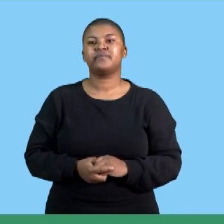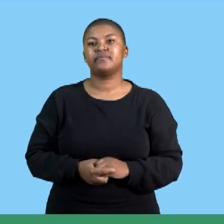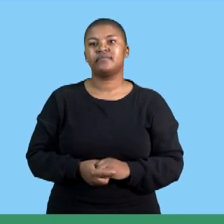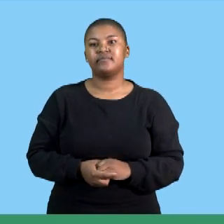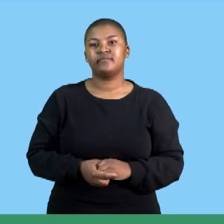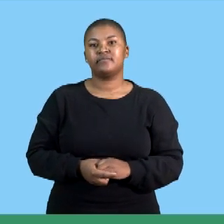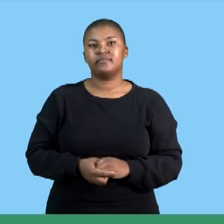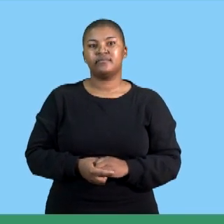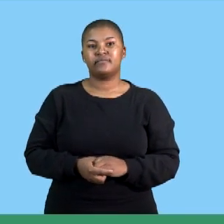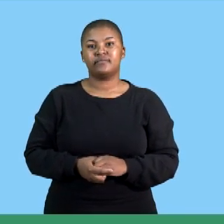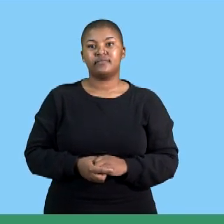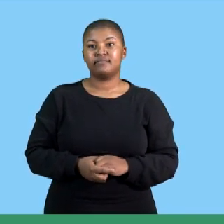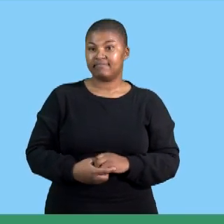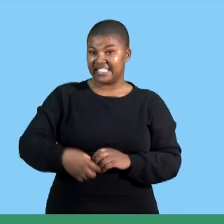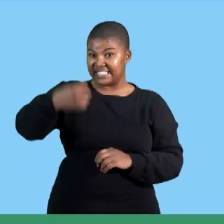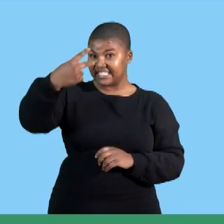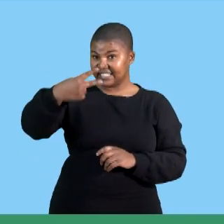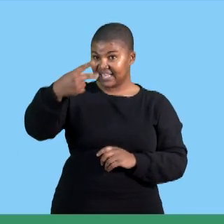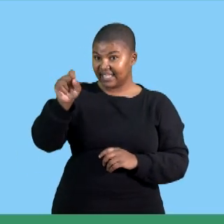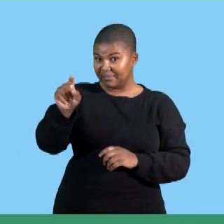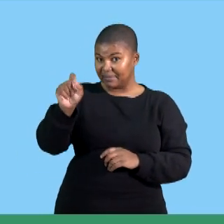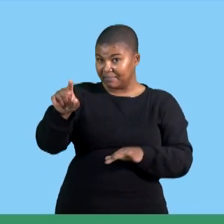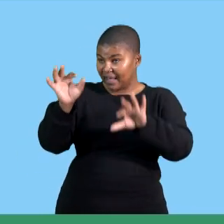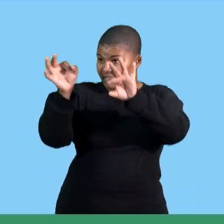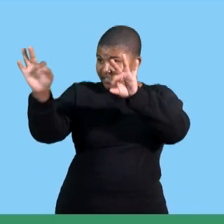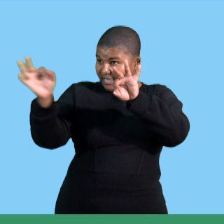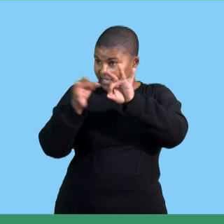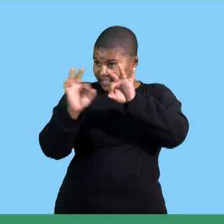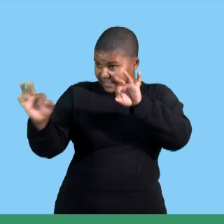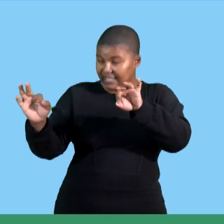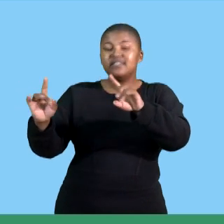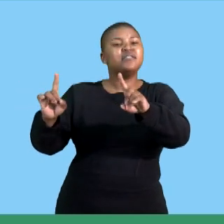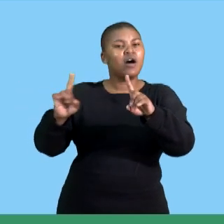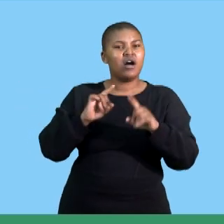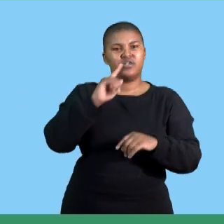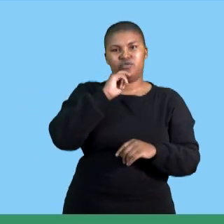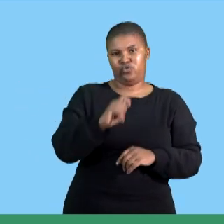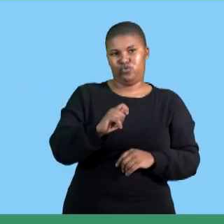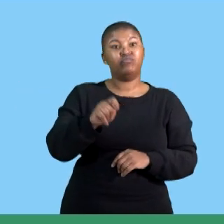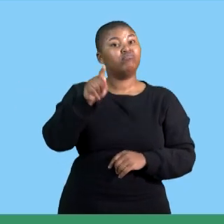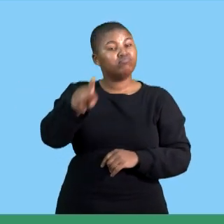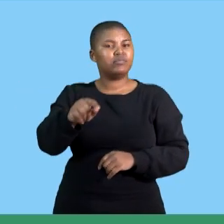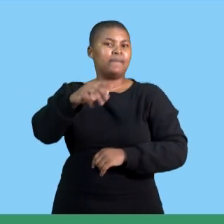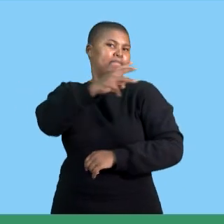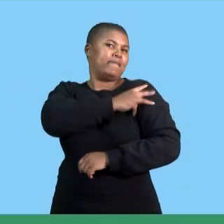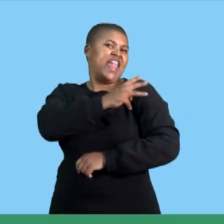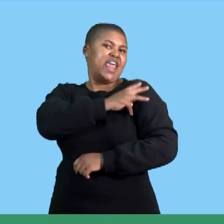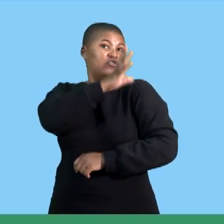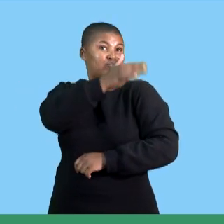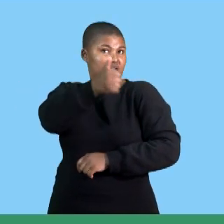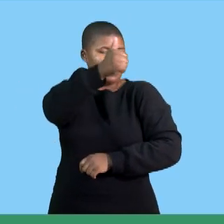The second statement rather answers the question, because it says the management was